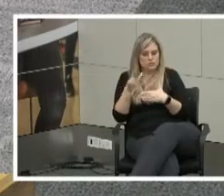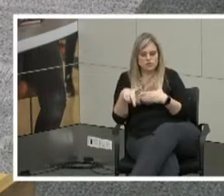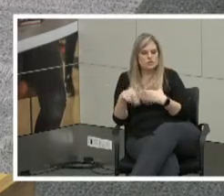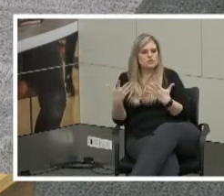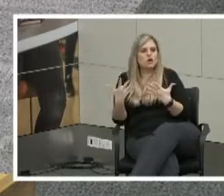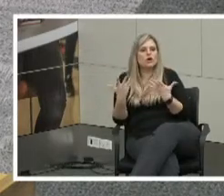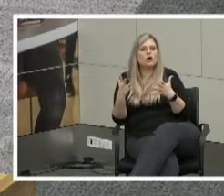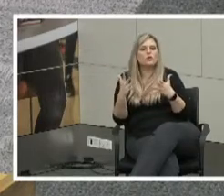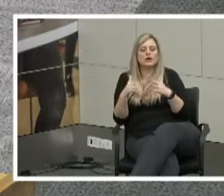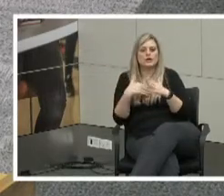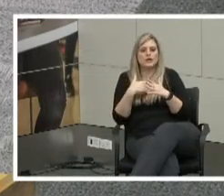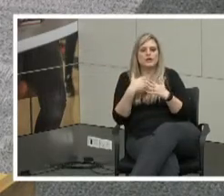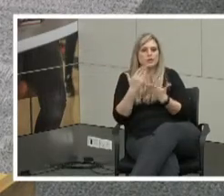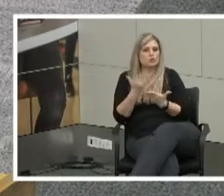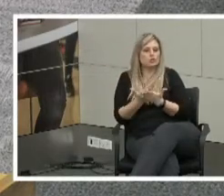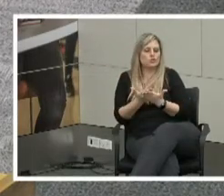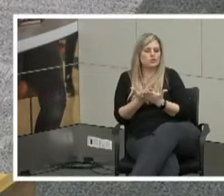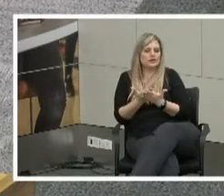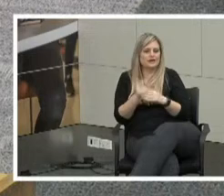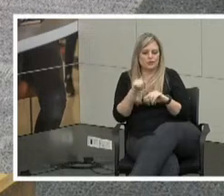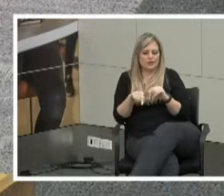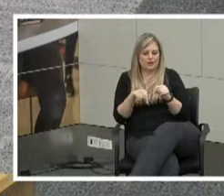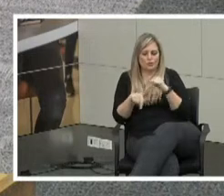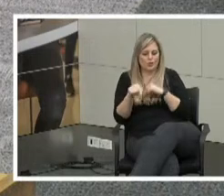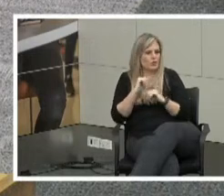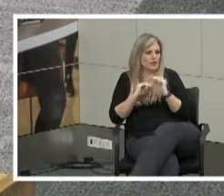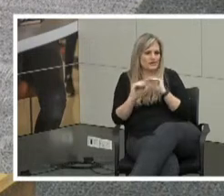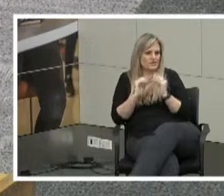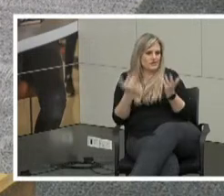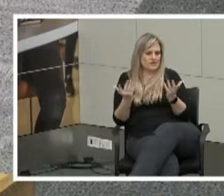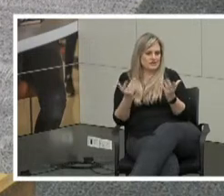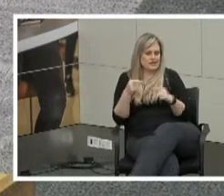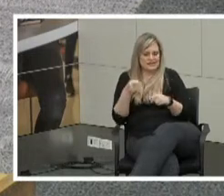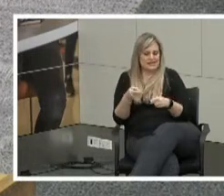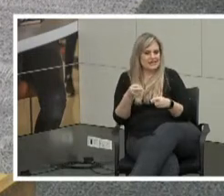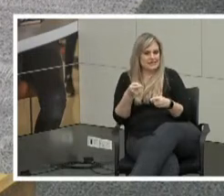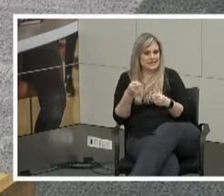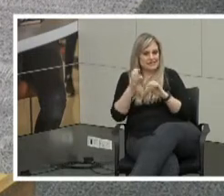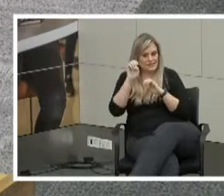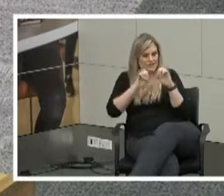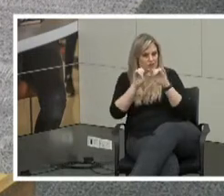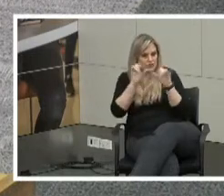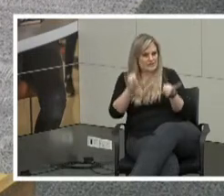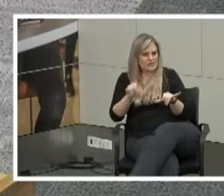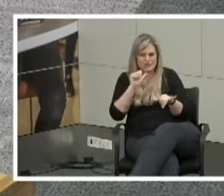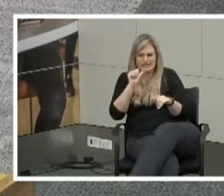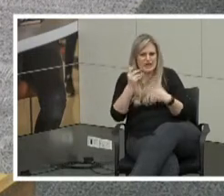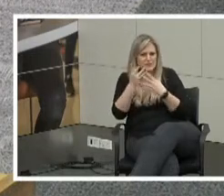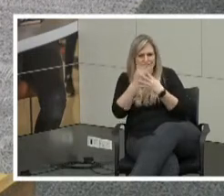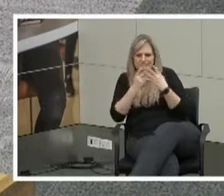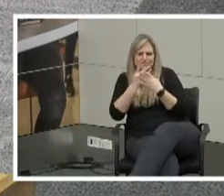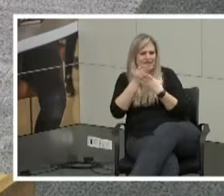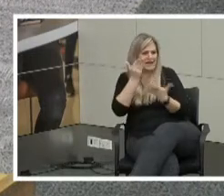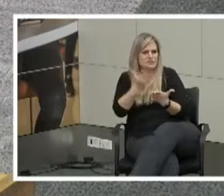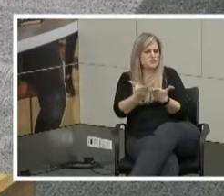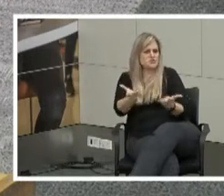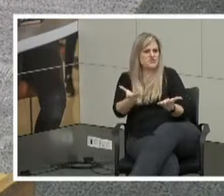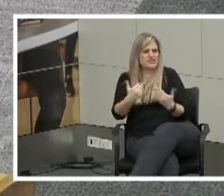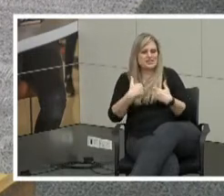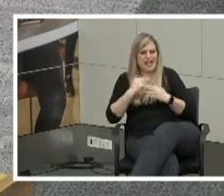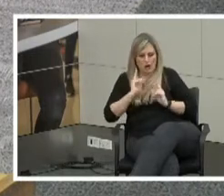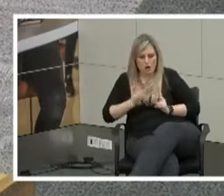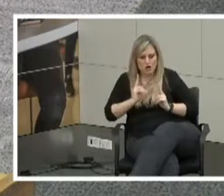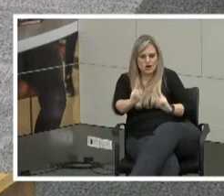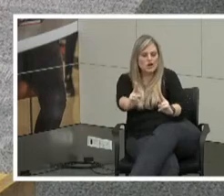already proving to be irreversible this unproven evaluation system has been rolled out with such haste that it has